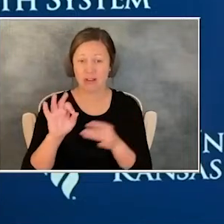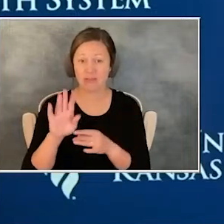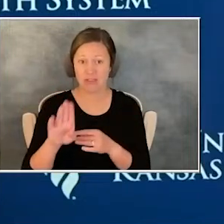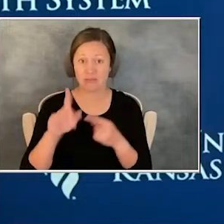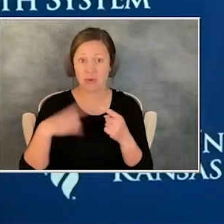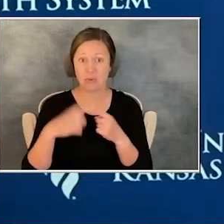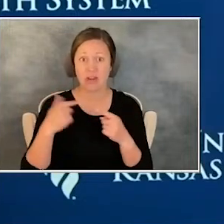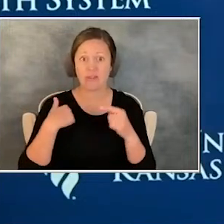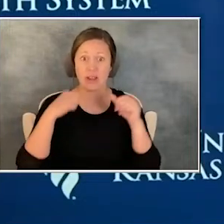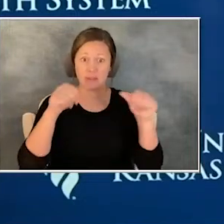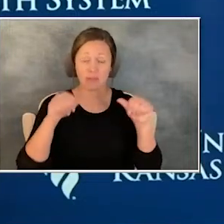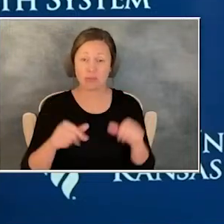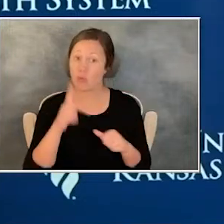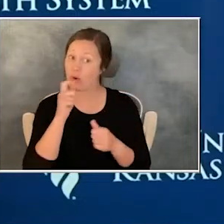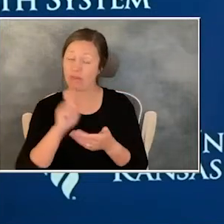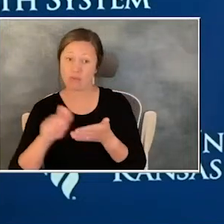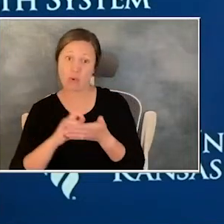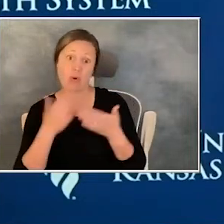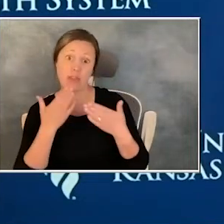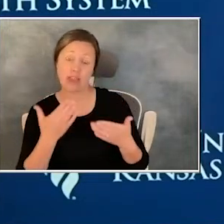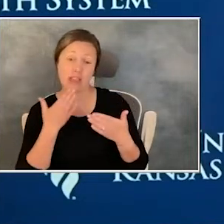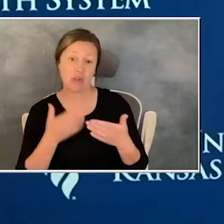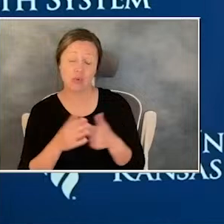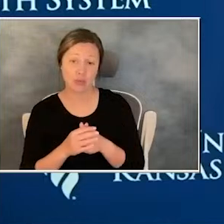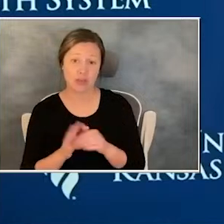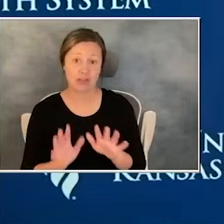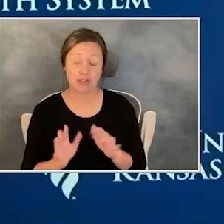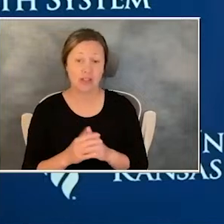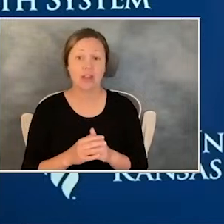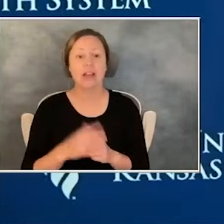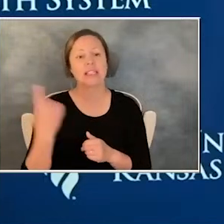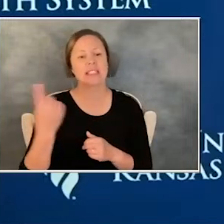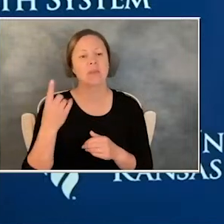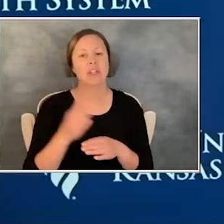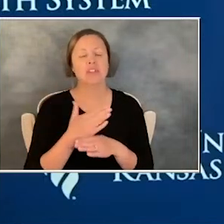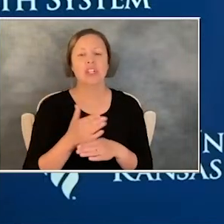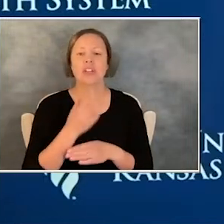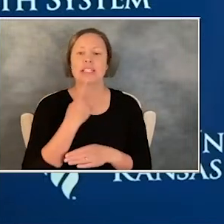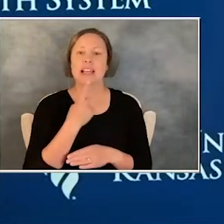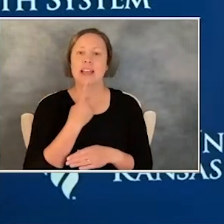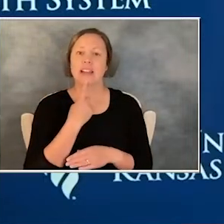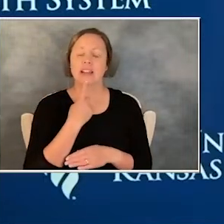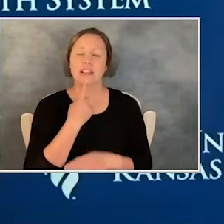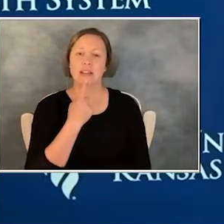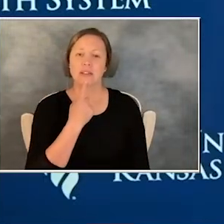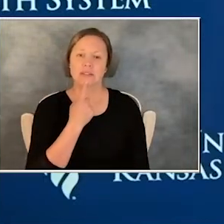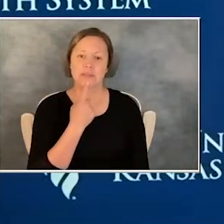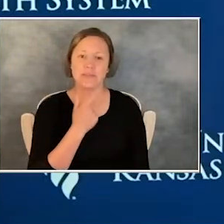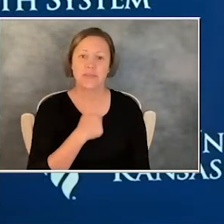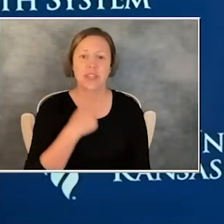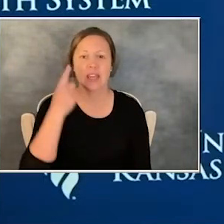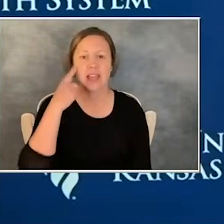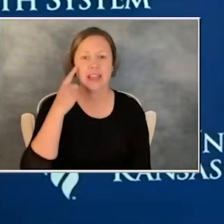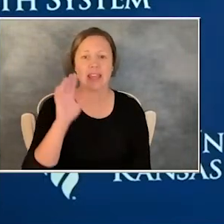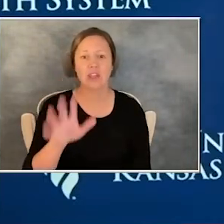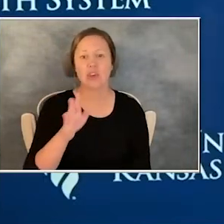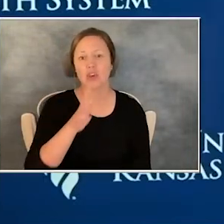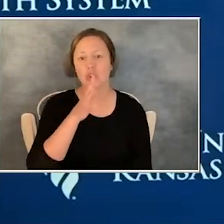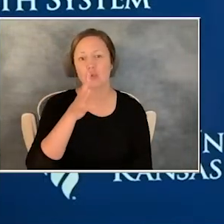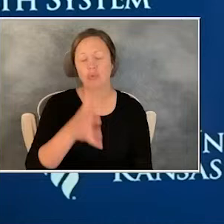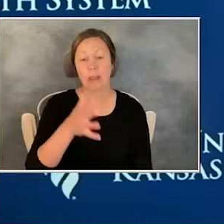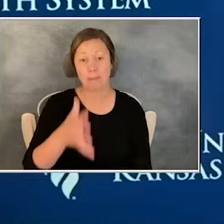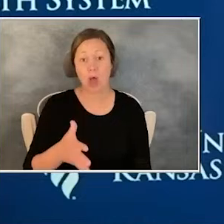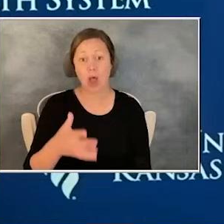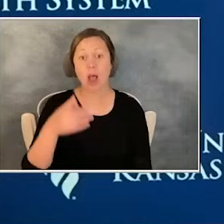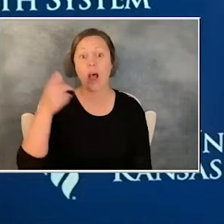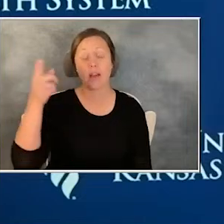you. And that's why I love posting these things. Someone shared, I think your grandma is on the other side collecting